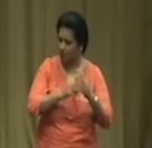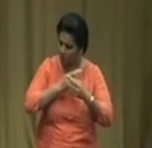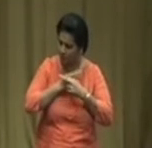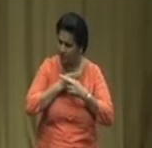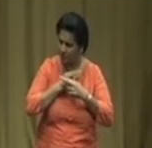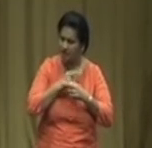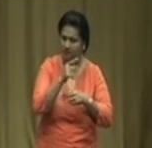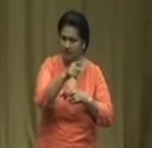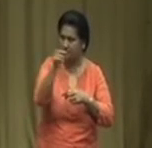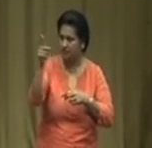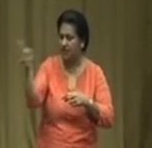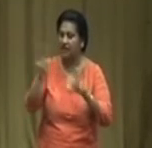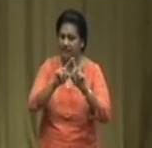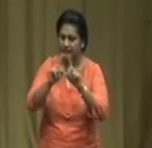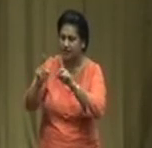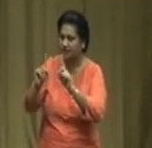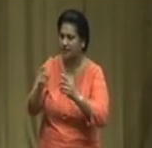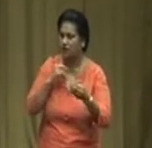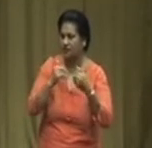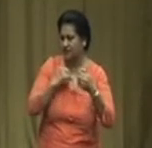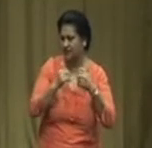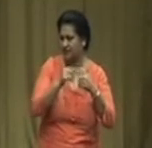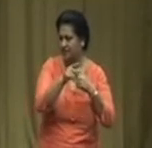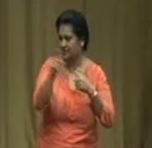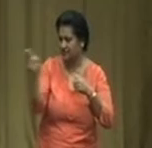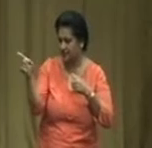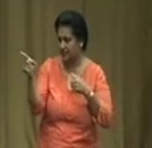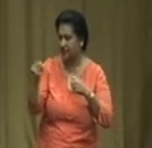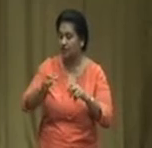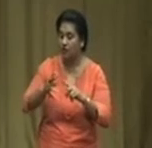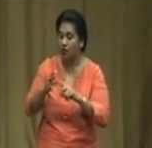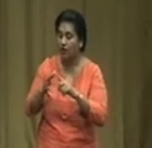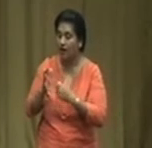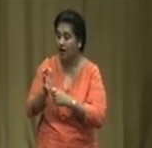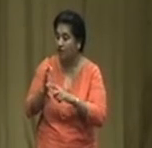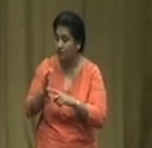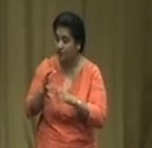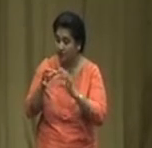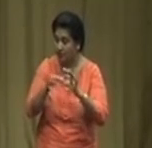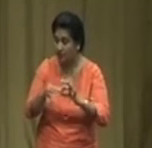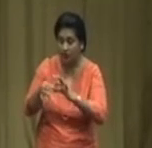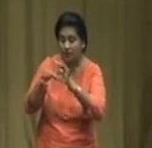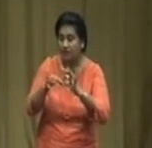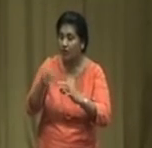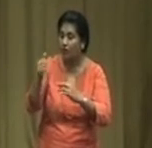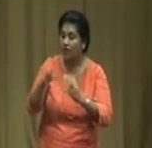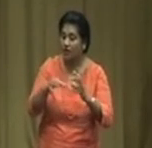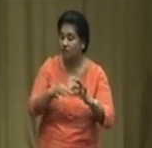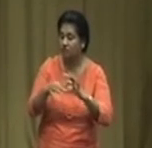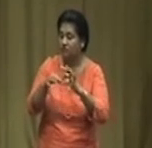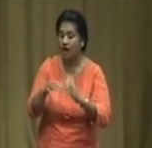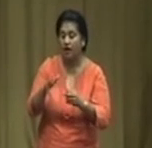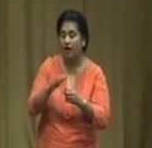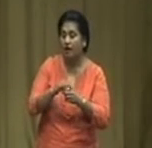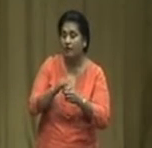respective institutions. The OerU network has already collaboratively developed a set